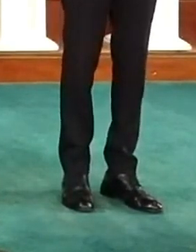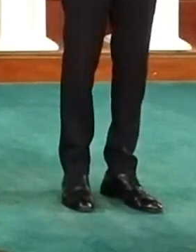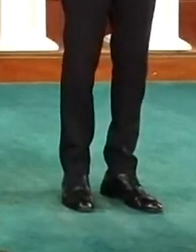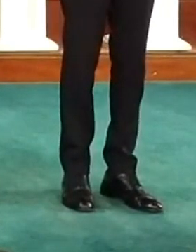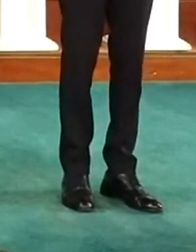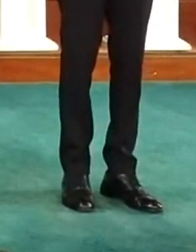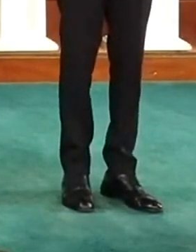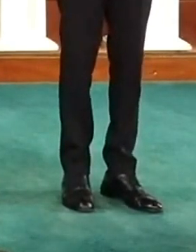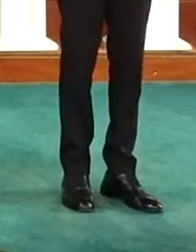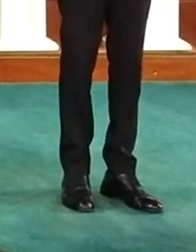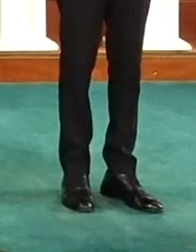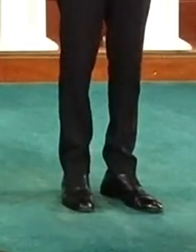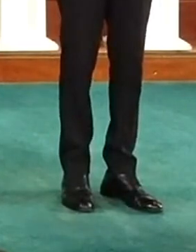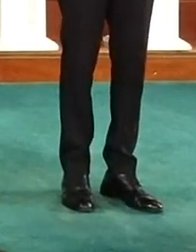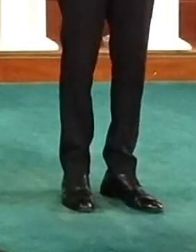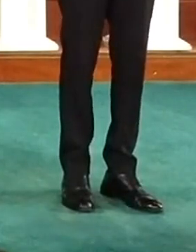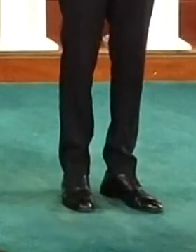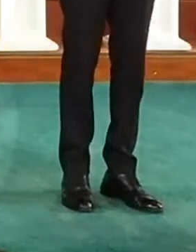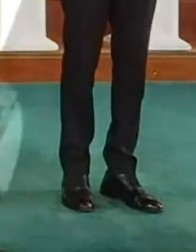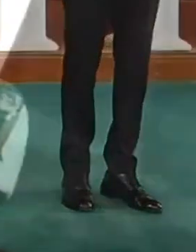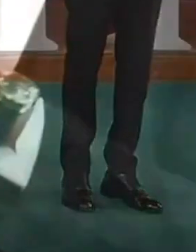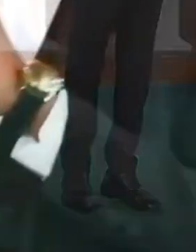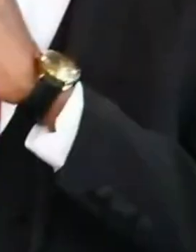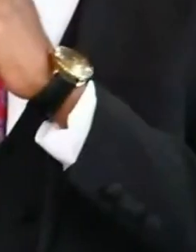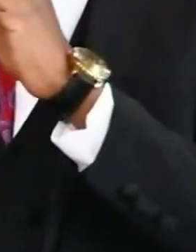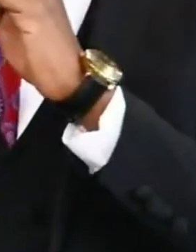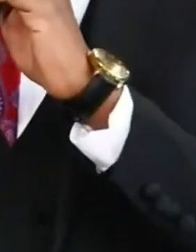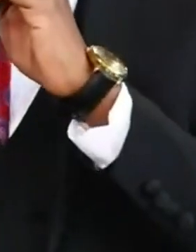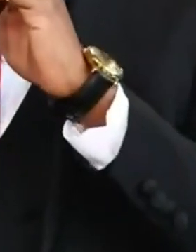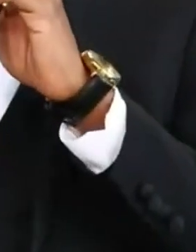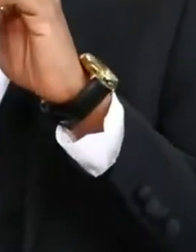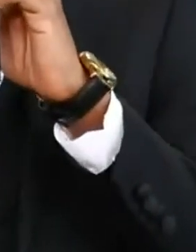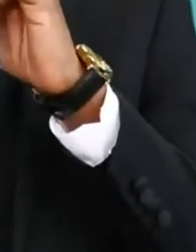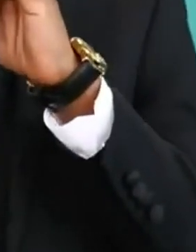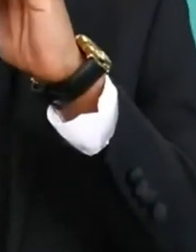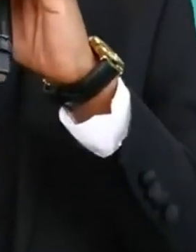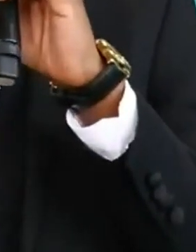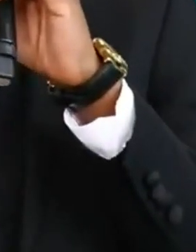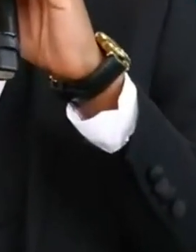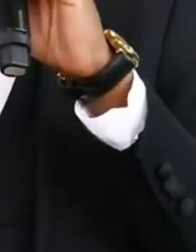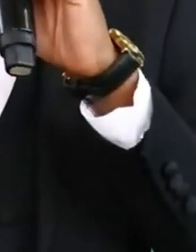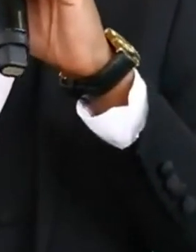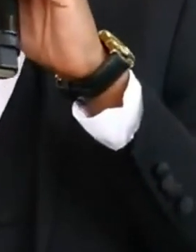a man-made creed. I trust the